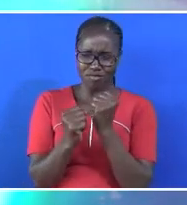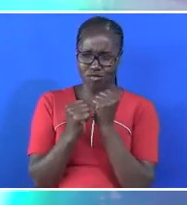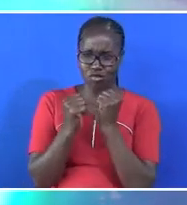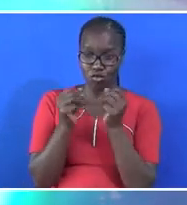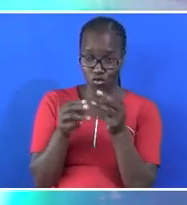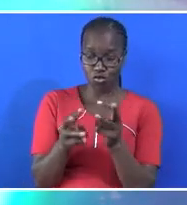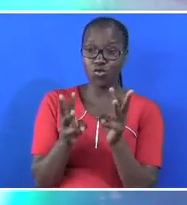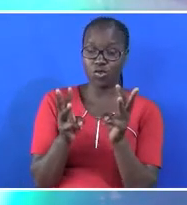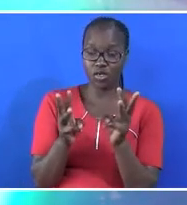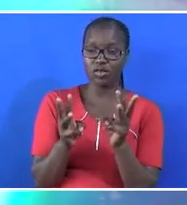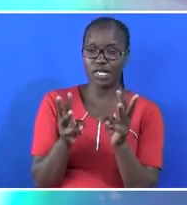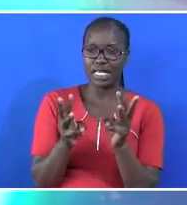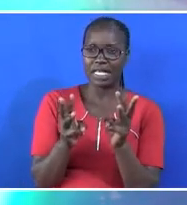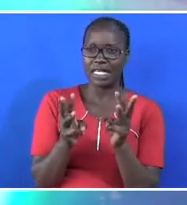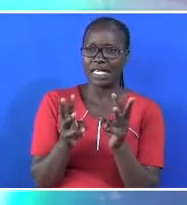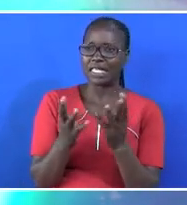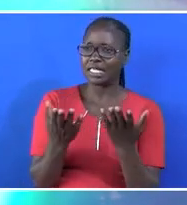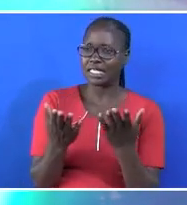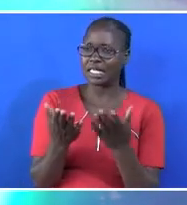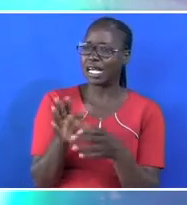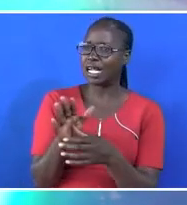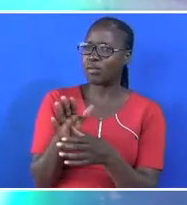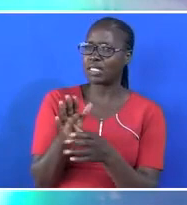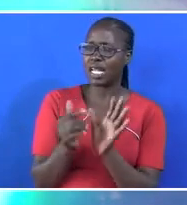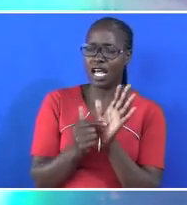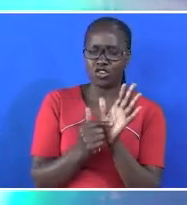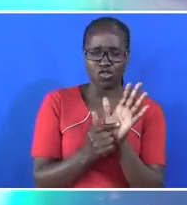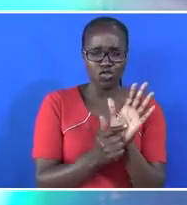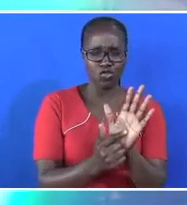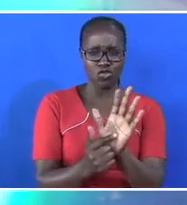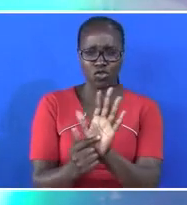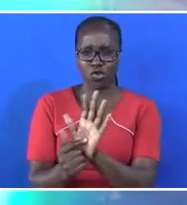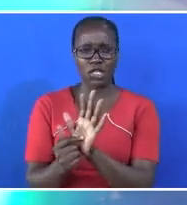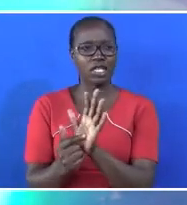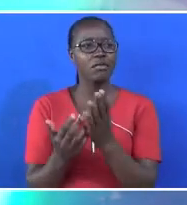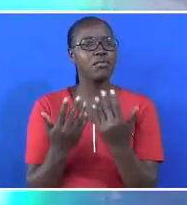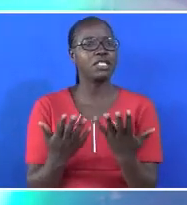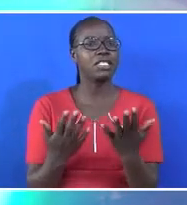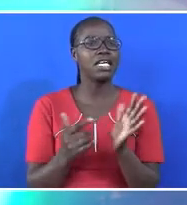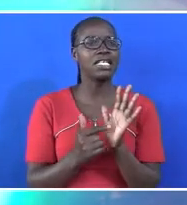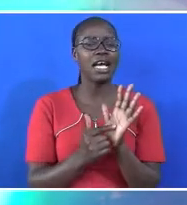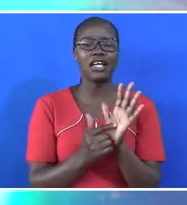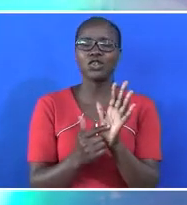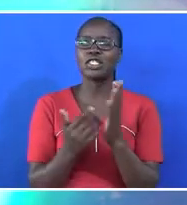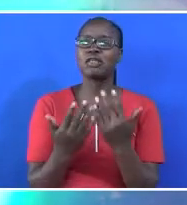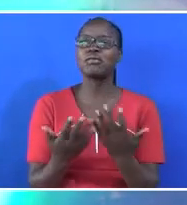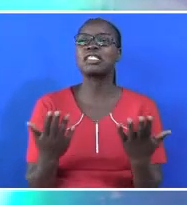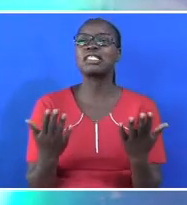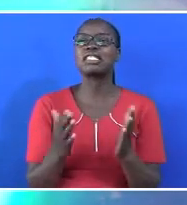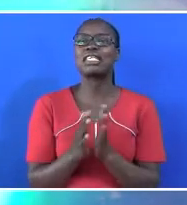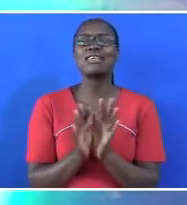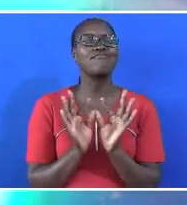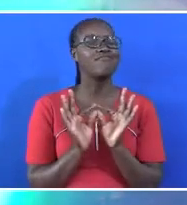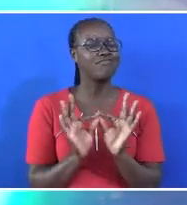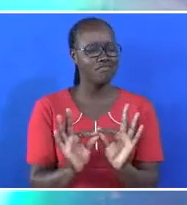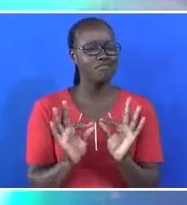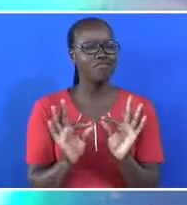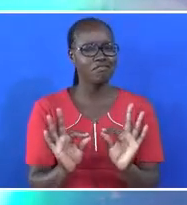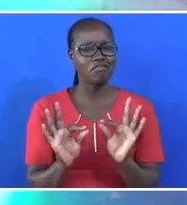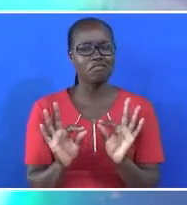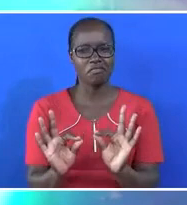are ambassadors from Babylon. I showed them things. And I showed them things in style.